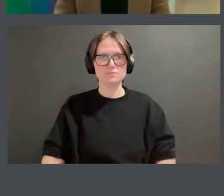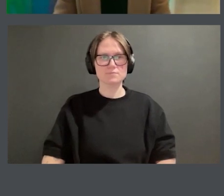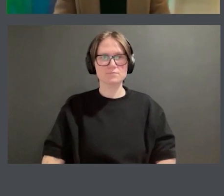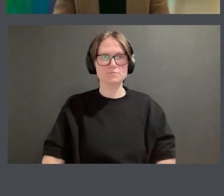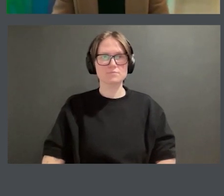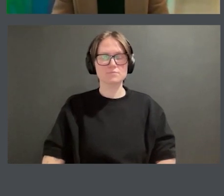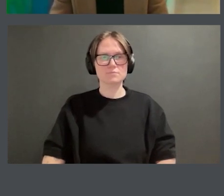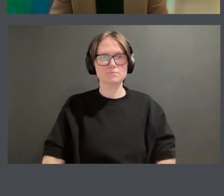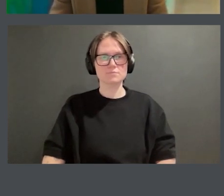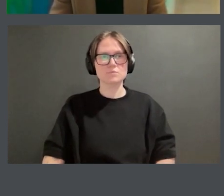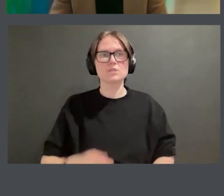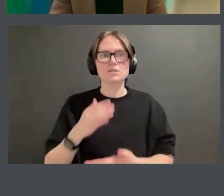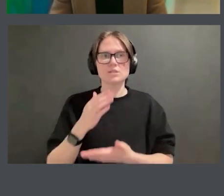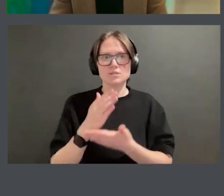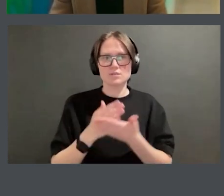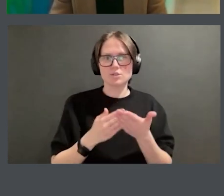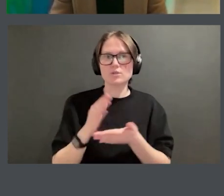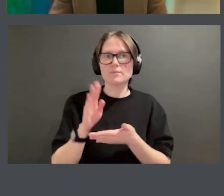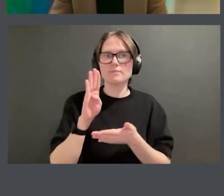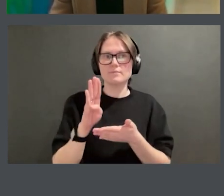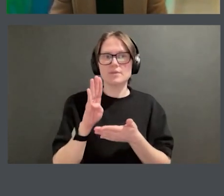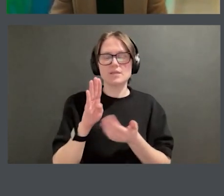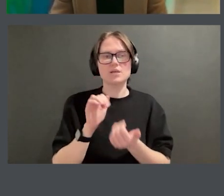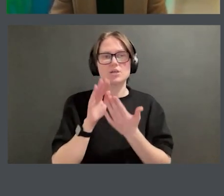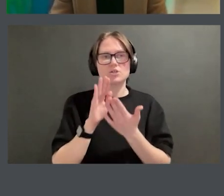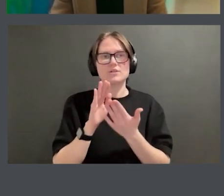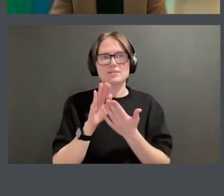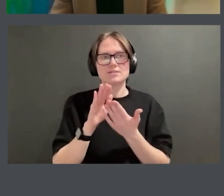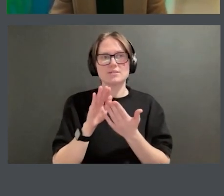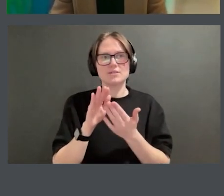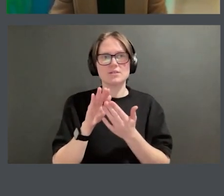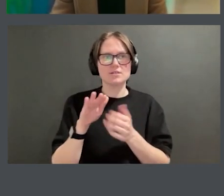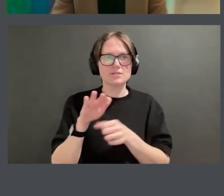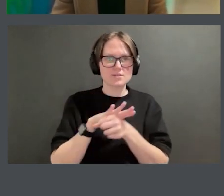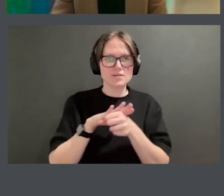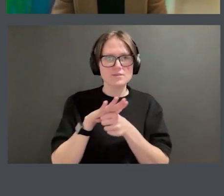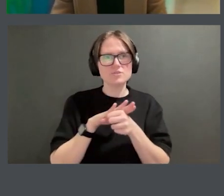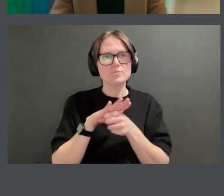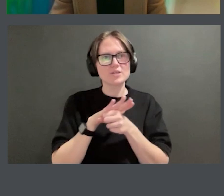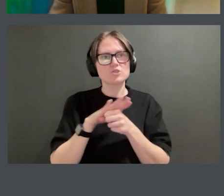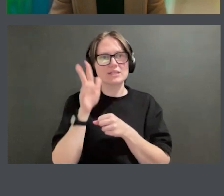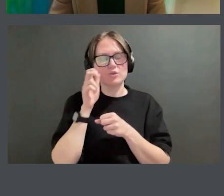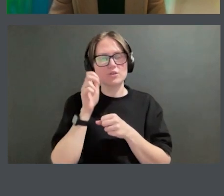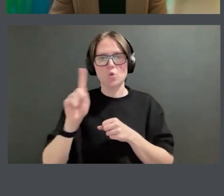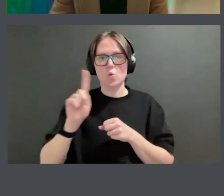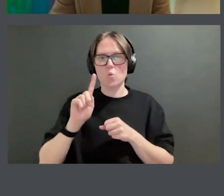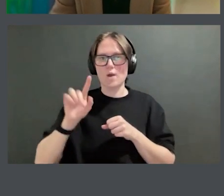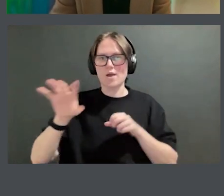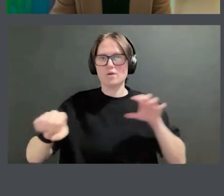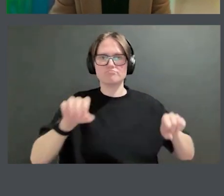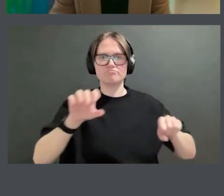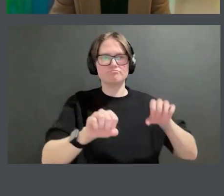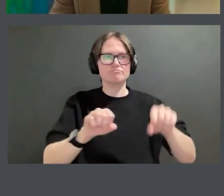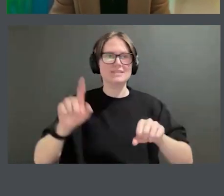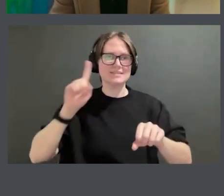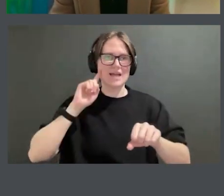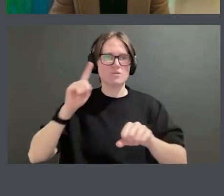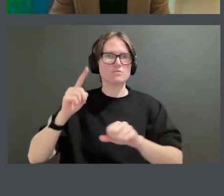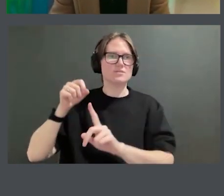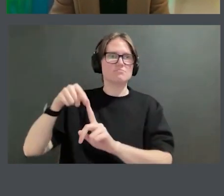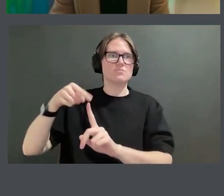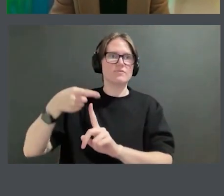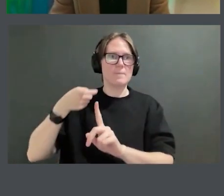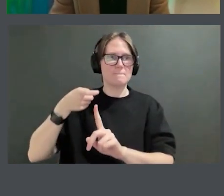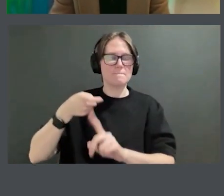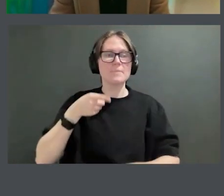Section B addresses spatial hearing, so localization, finding where sounds are coming from in space. So question 1 of this